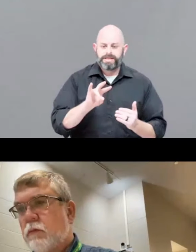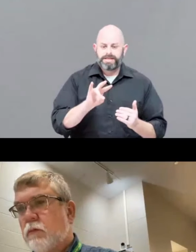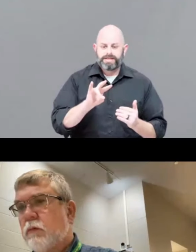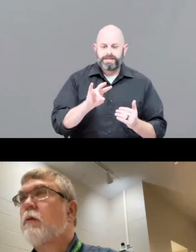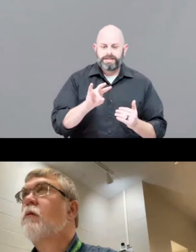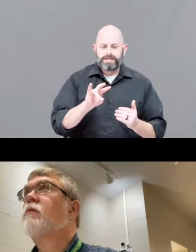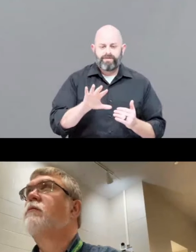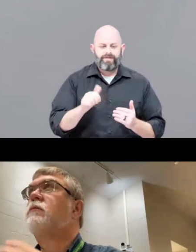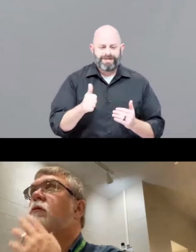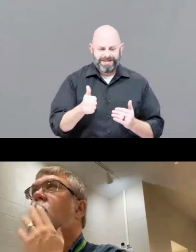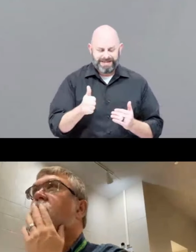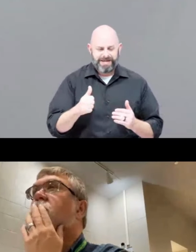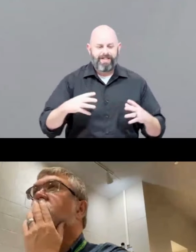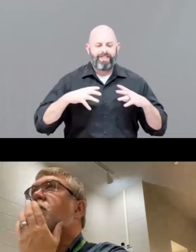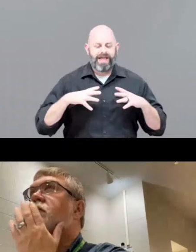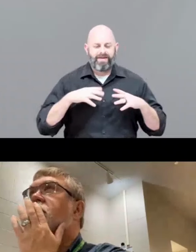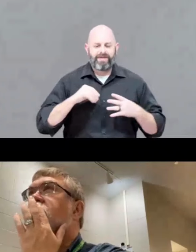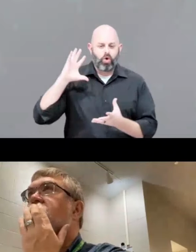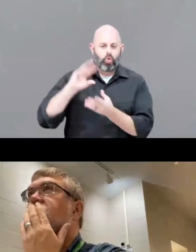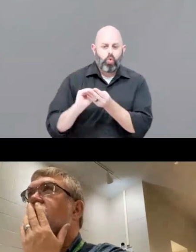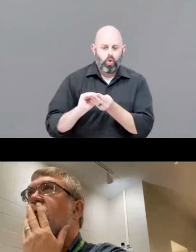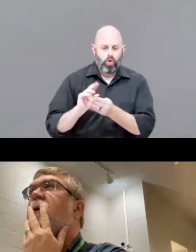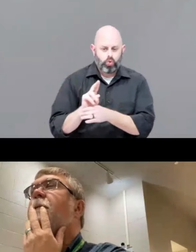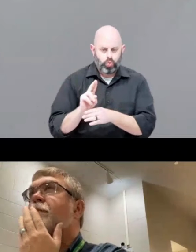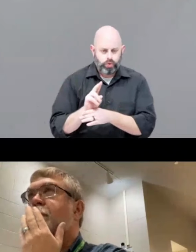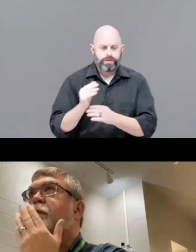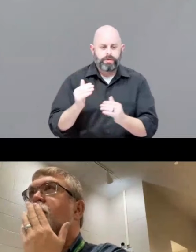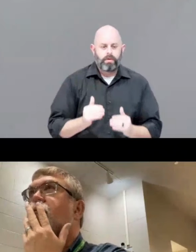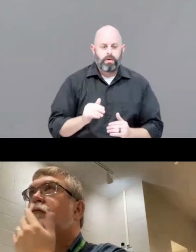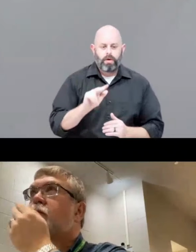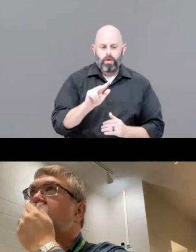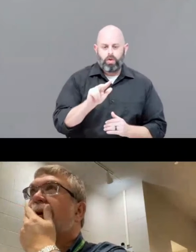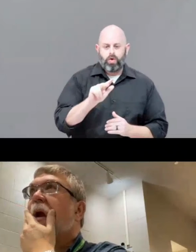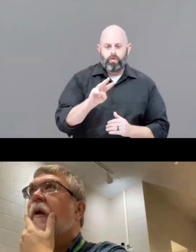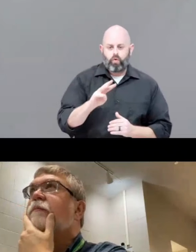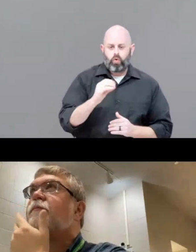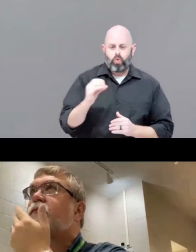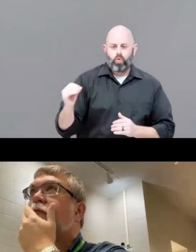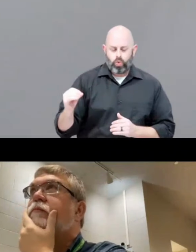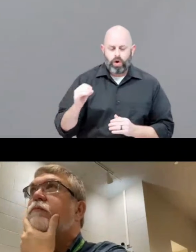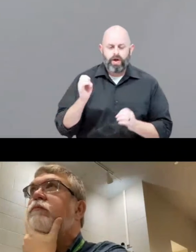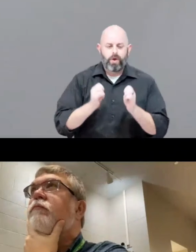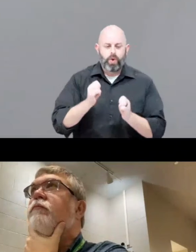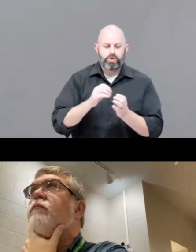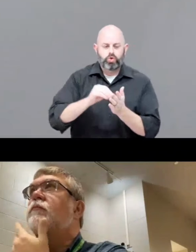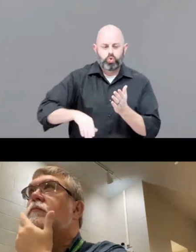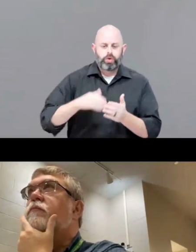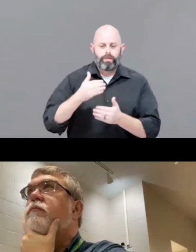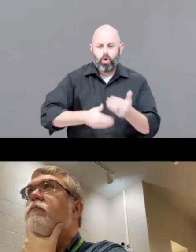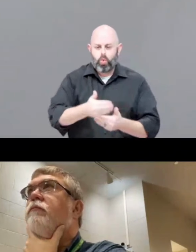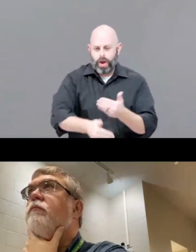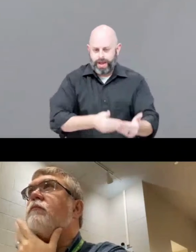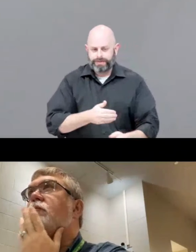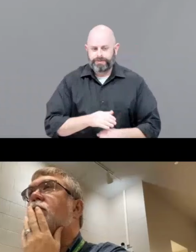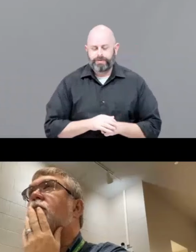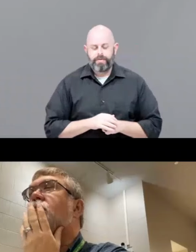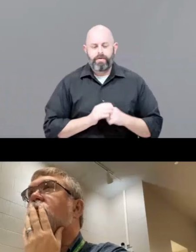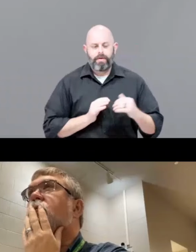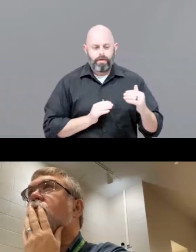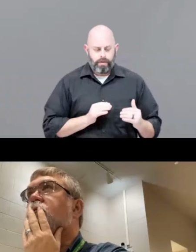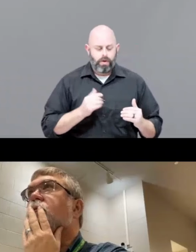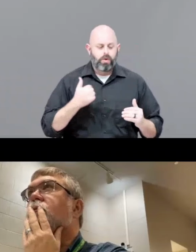7510, leave and accrual and use. And policy 3400, which is evaluation of student progress.